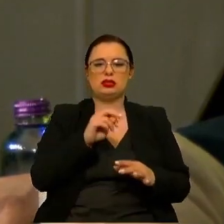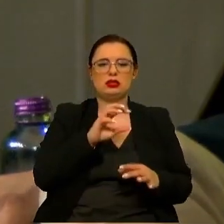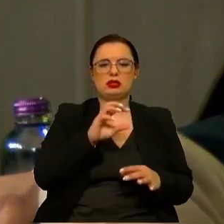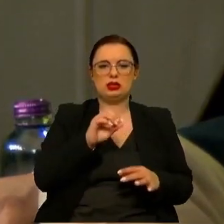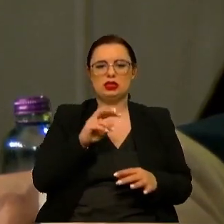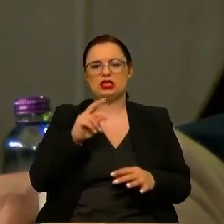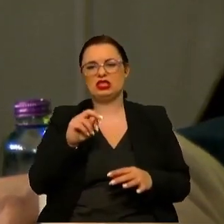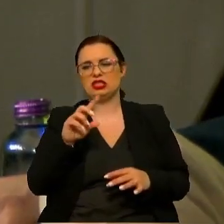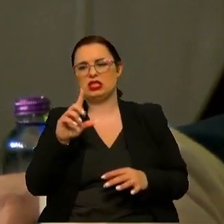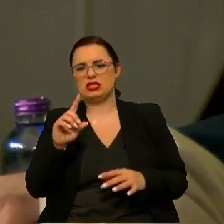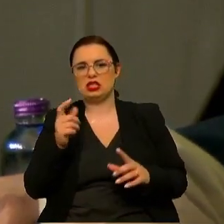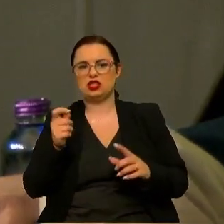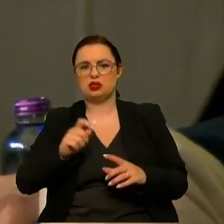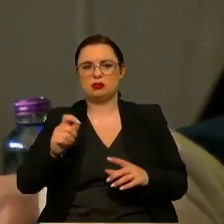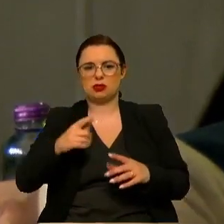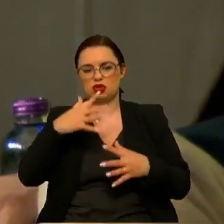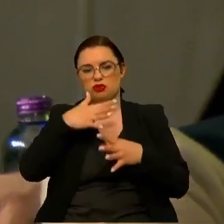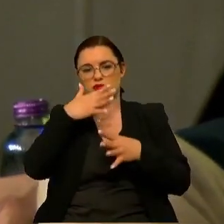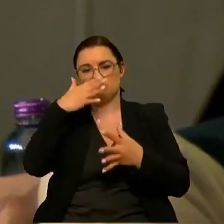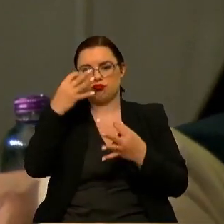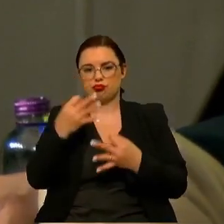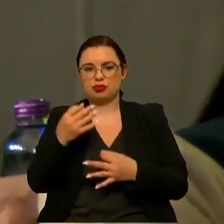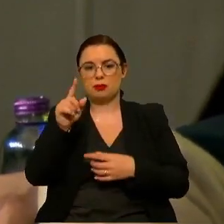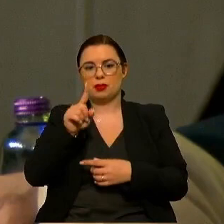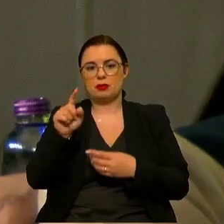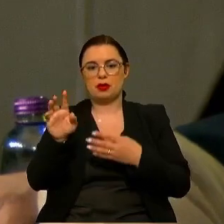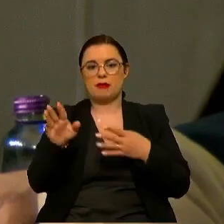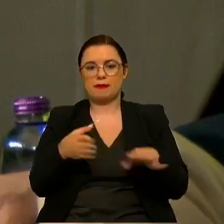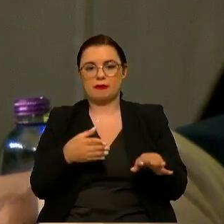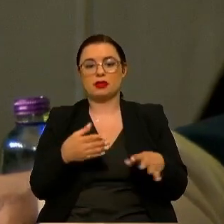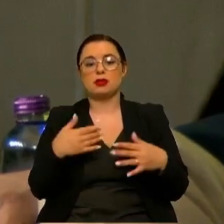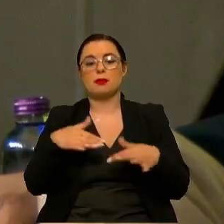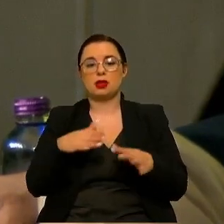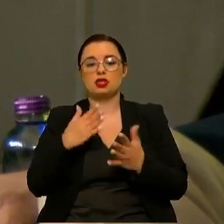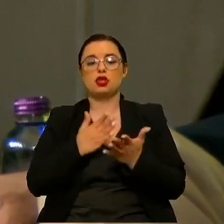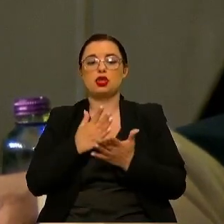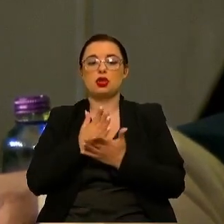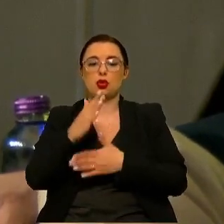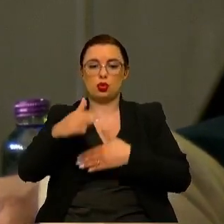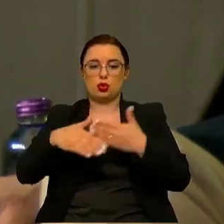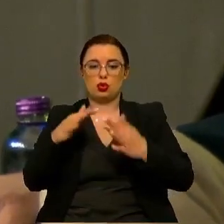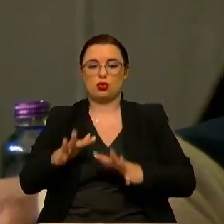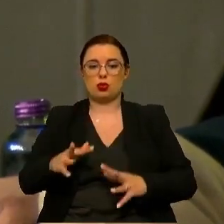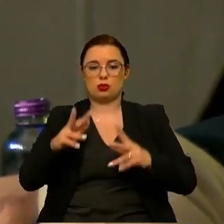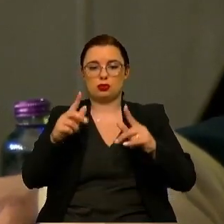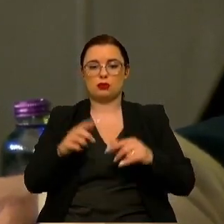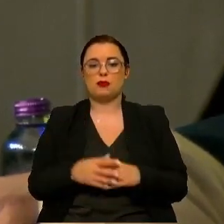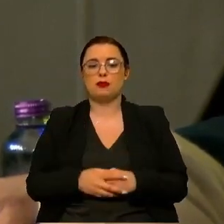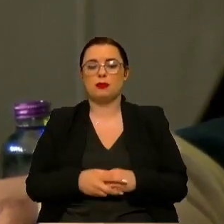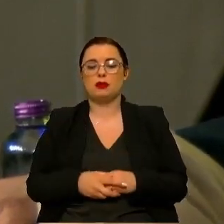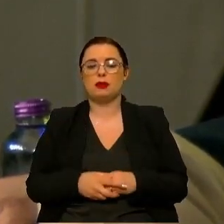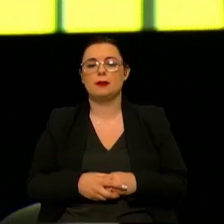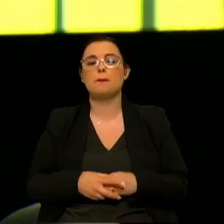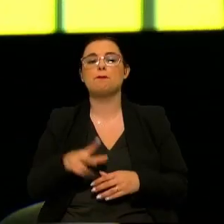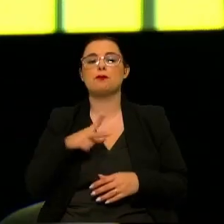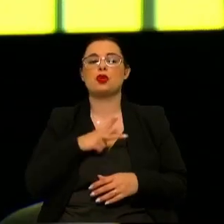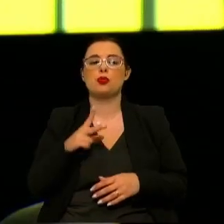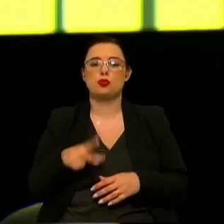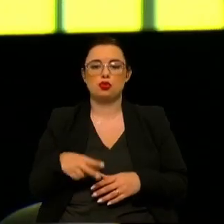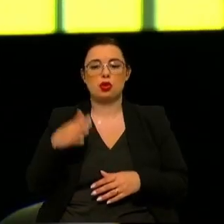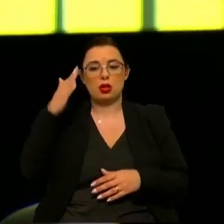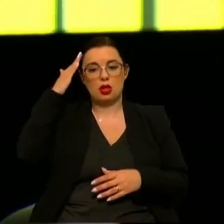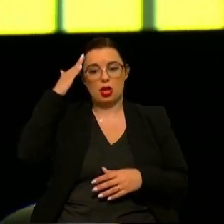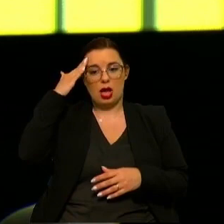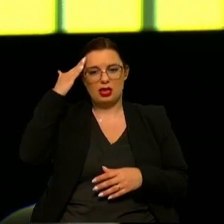projects have 36 months to be completed, but then the objective is to continue